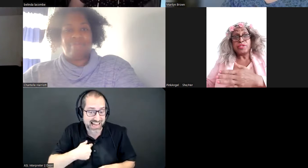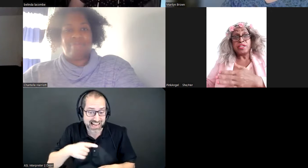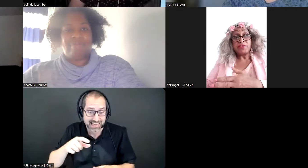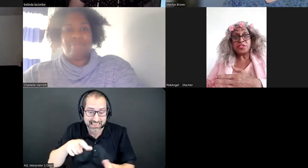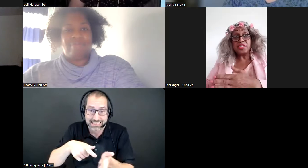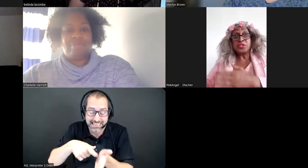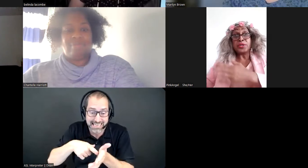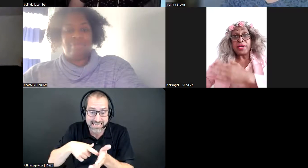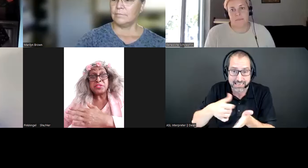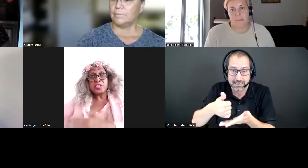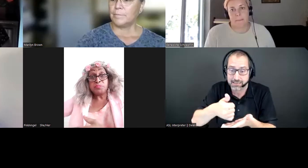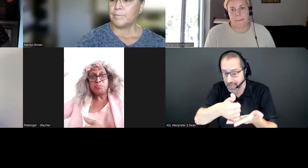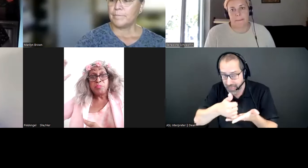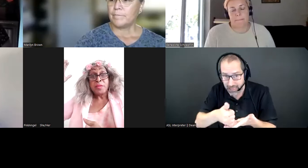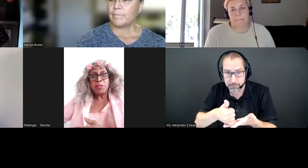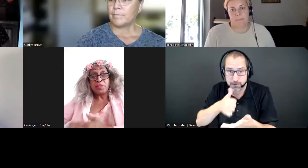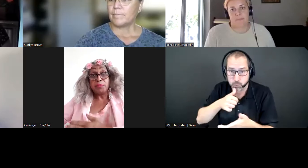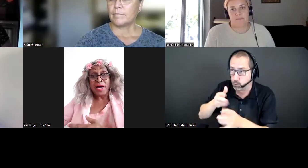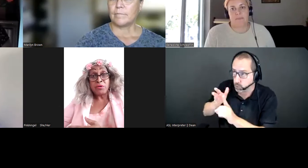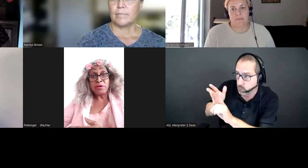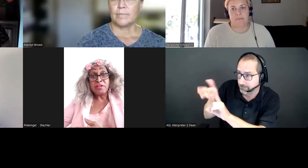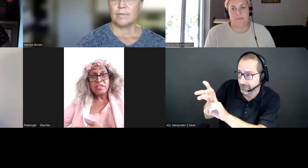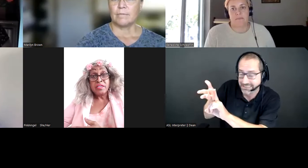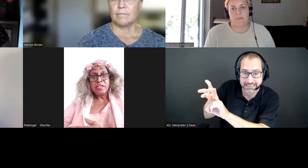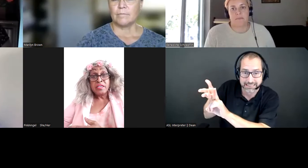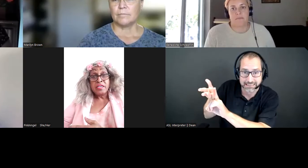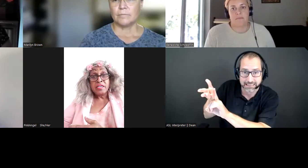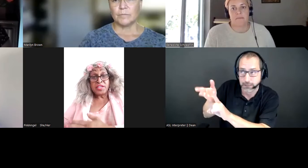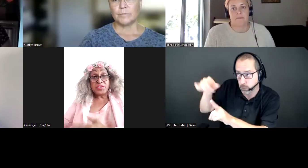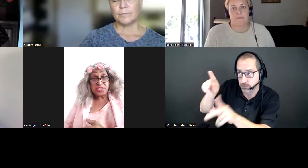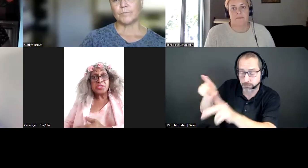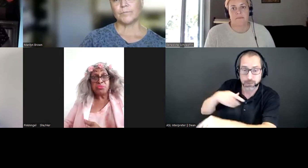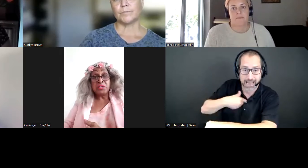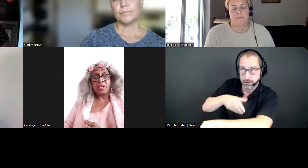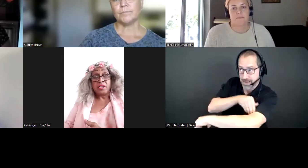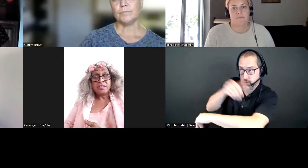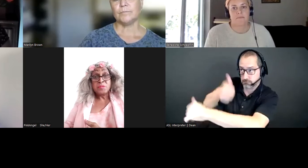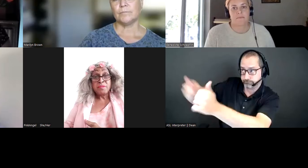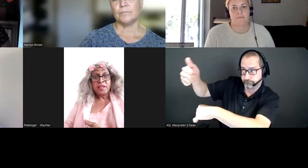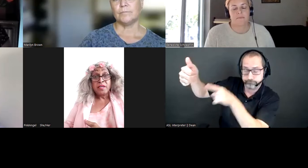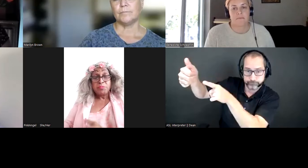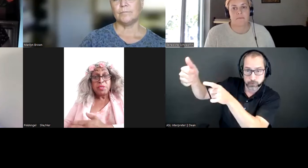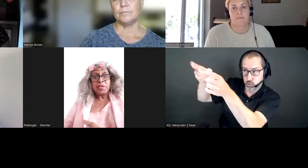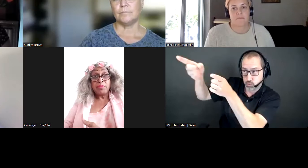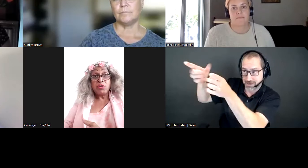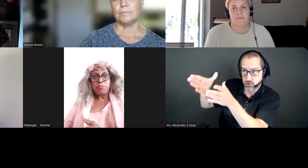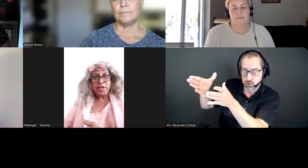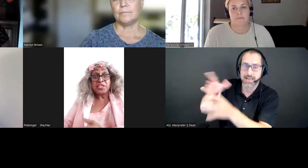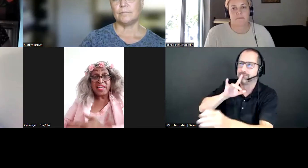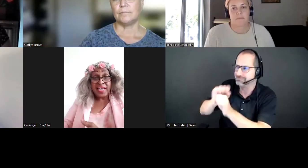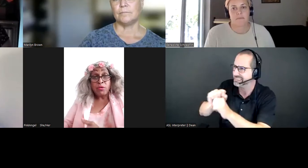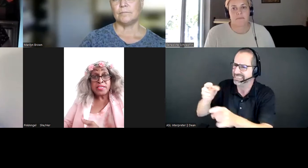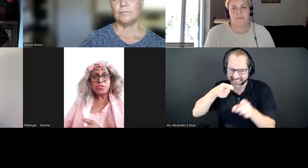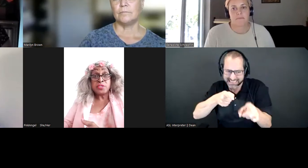to convince these directors, these people in power, that this is real. People are being